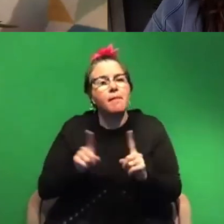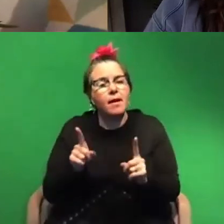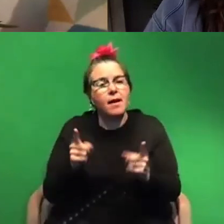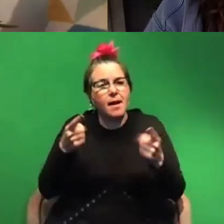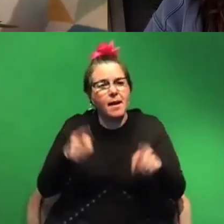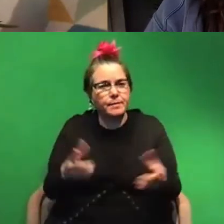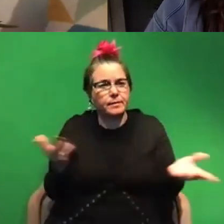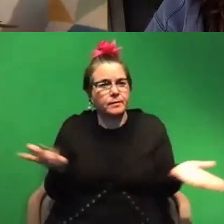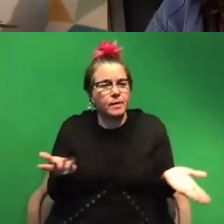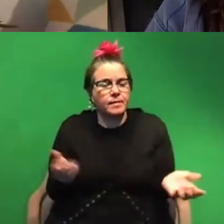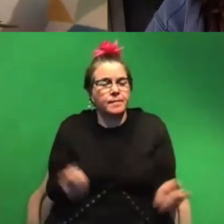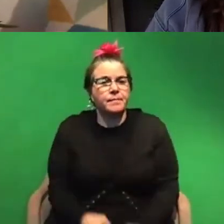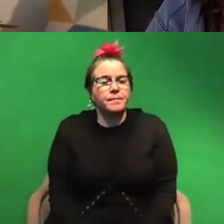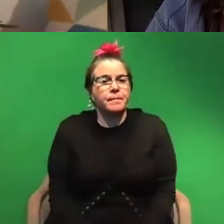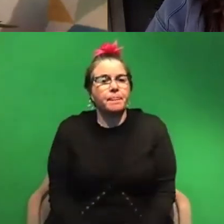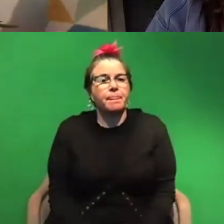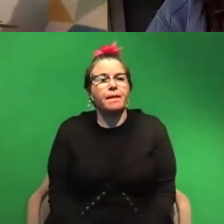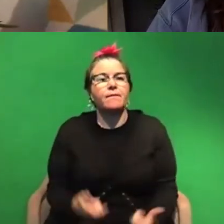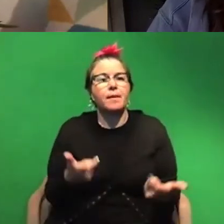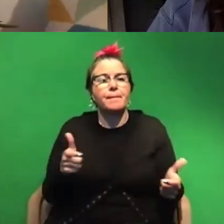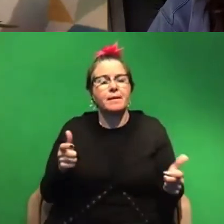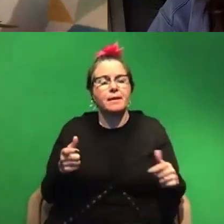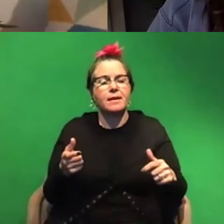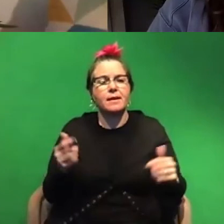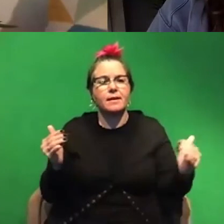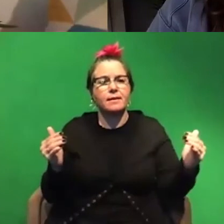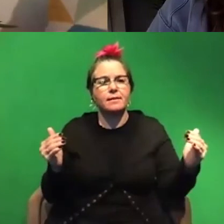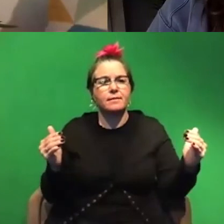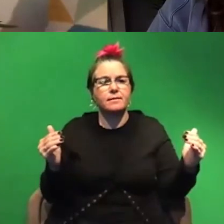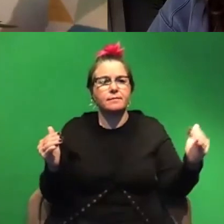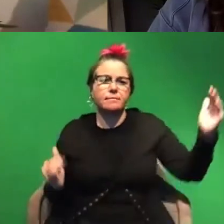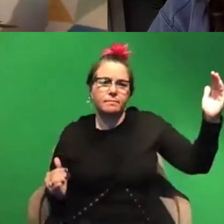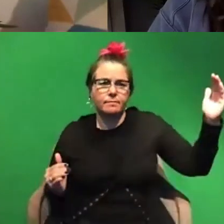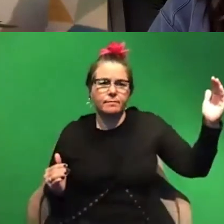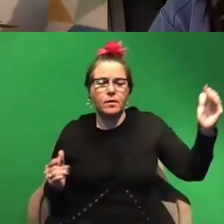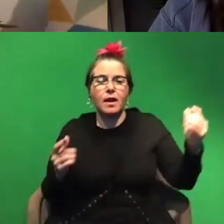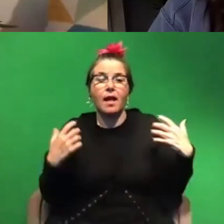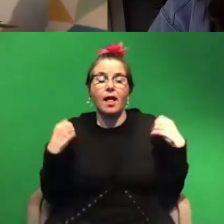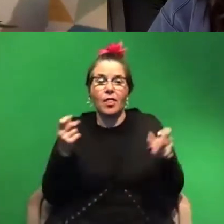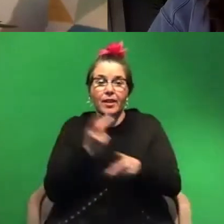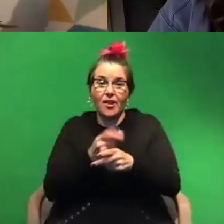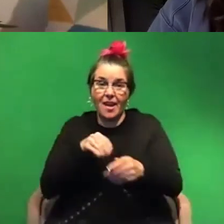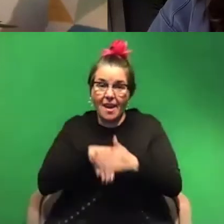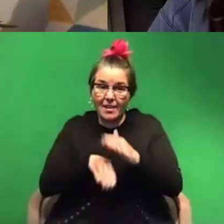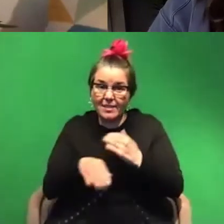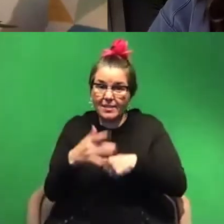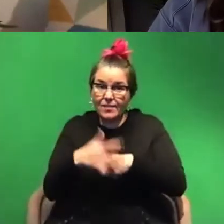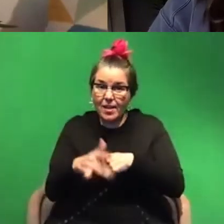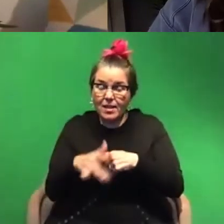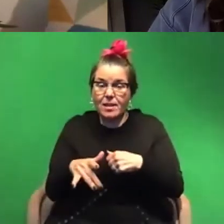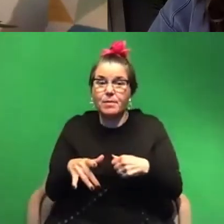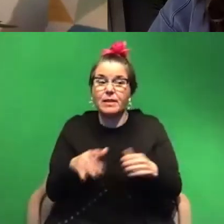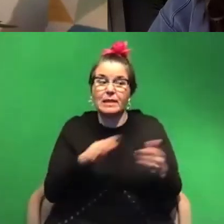happening, I think, is there's a major gap between the what healthcare access is available in a